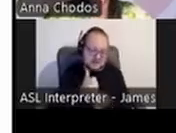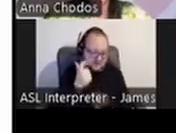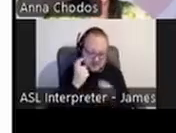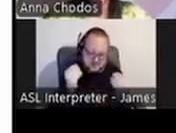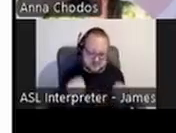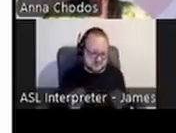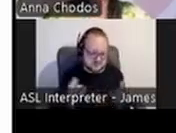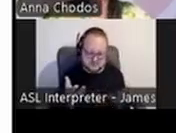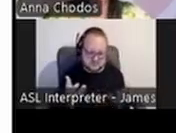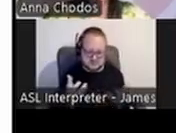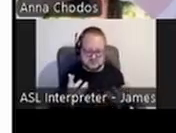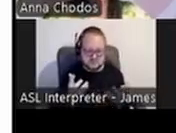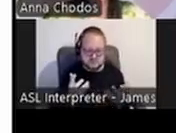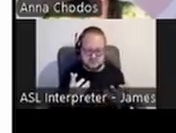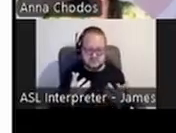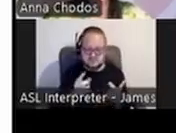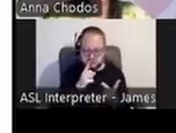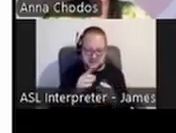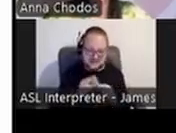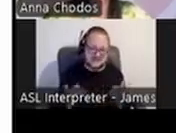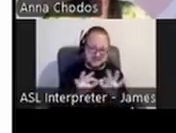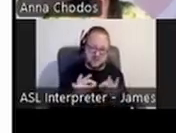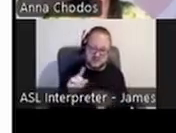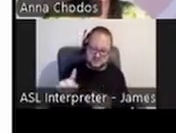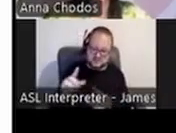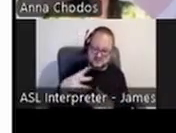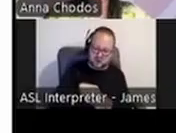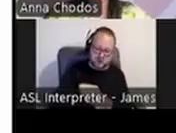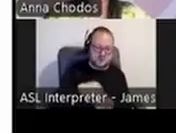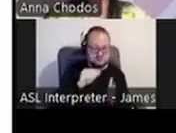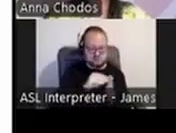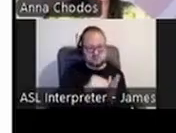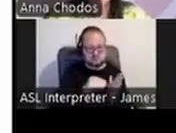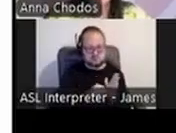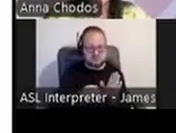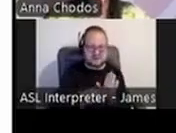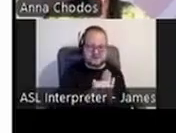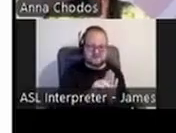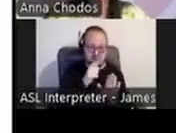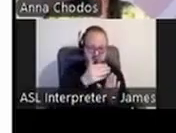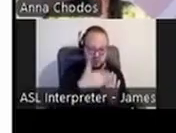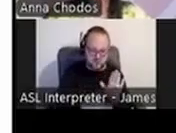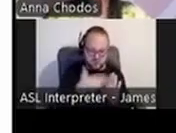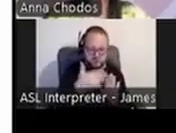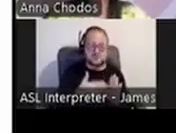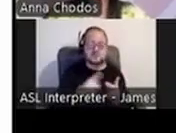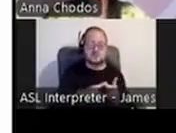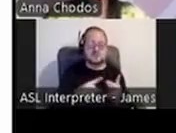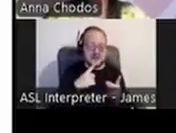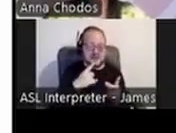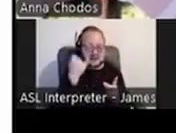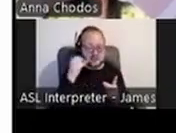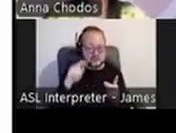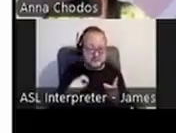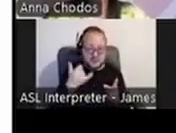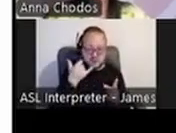intensively in the care of that person, and to document that in the chart and to give them a phone call when you need to. So it has to be policy has to be